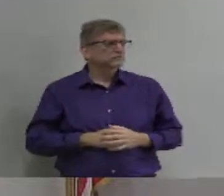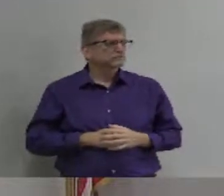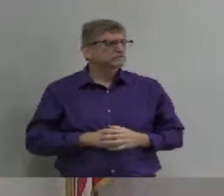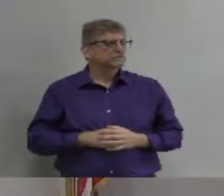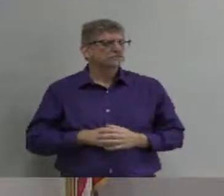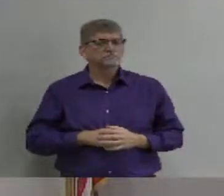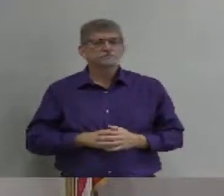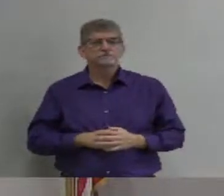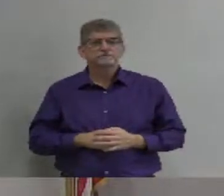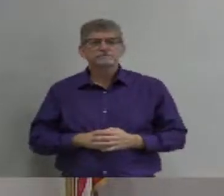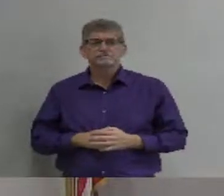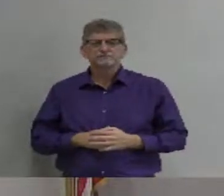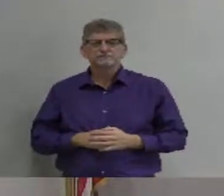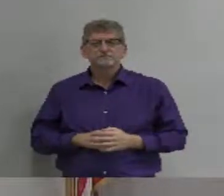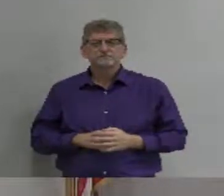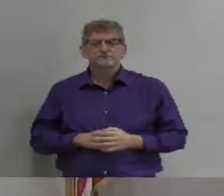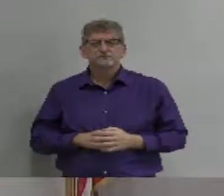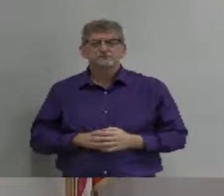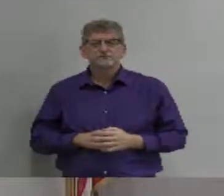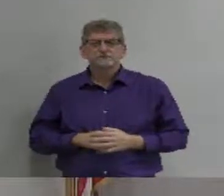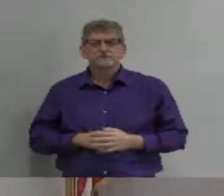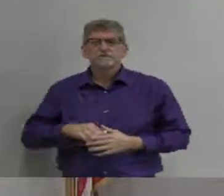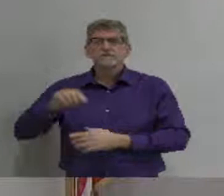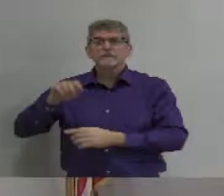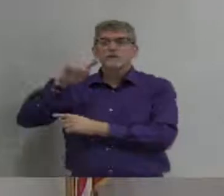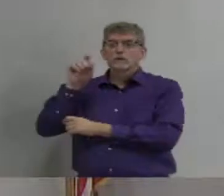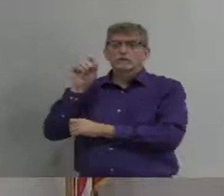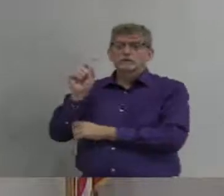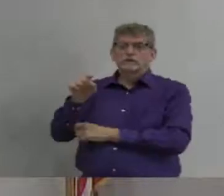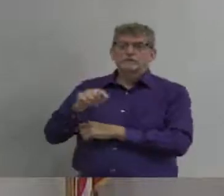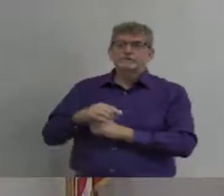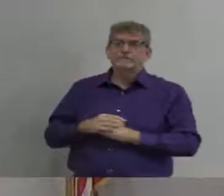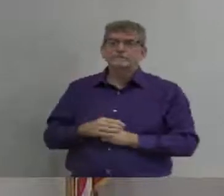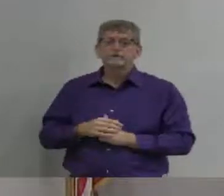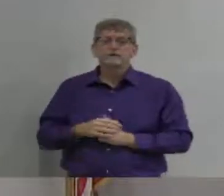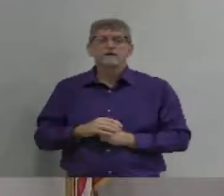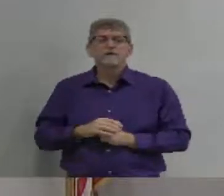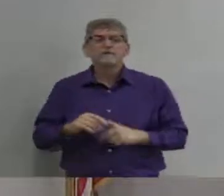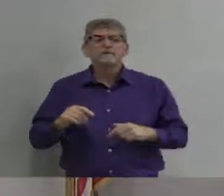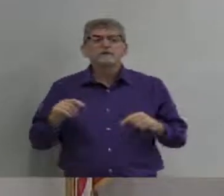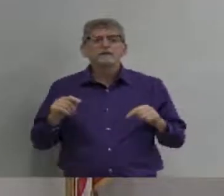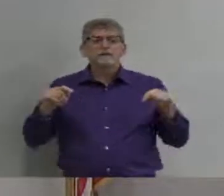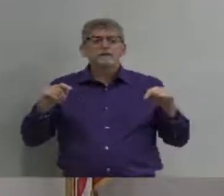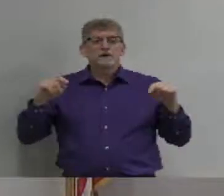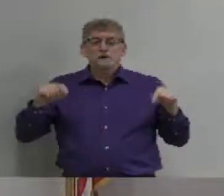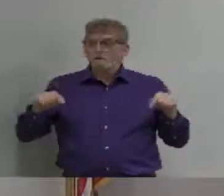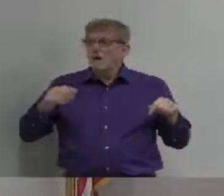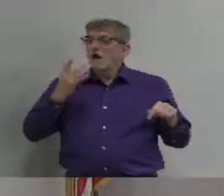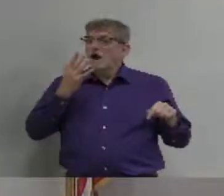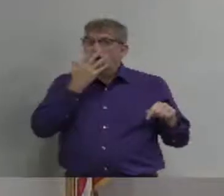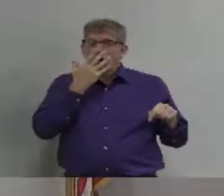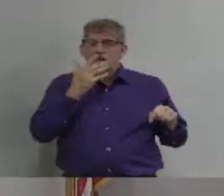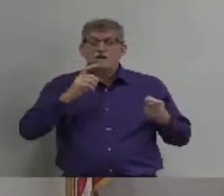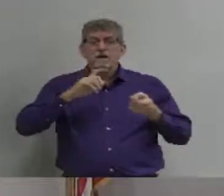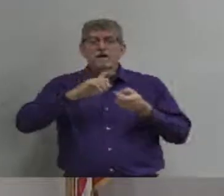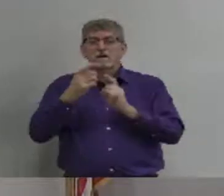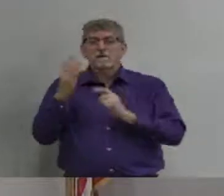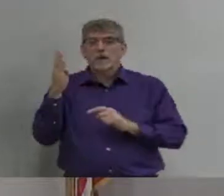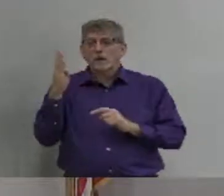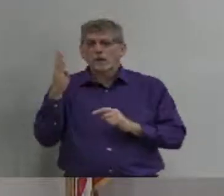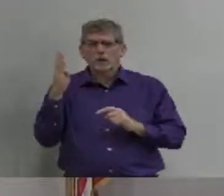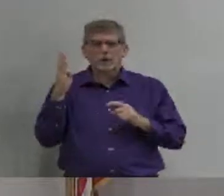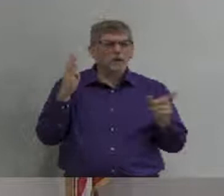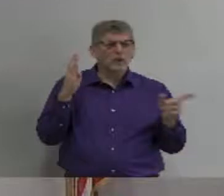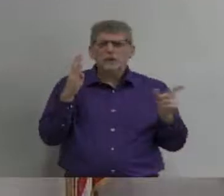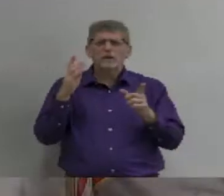Emily DeLetter with the Journal and Courier. Since the county is designated as blue, but we're still under the yellow advisory, what exactly does that mean? When is the soonest that